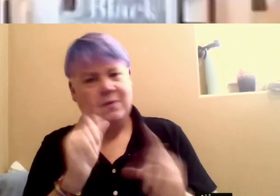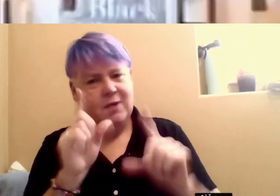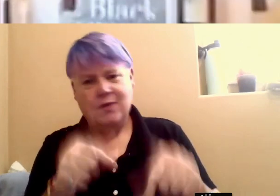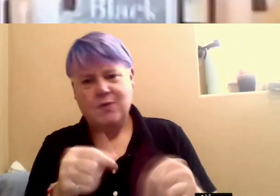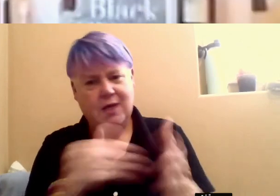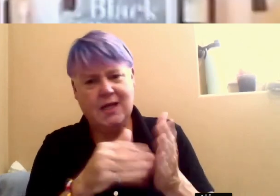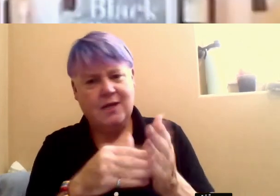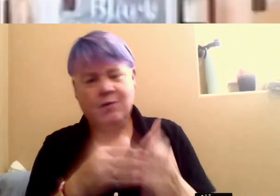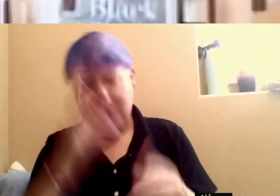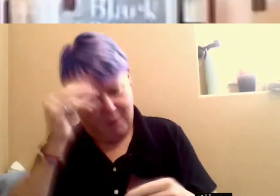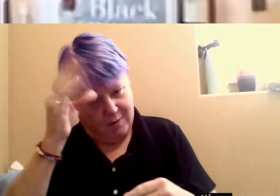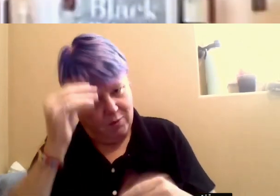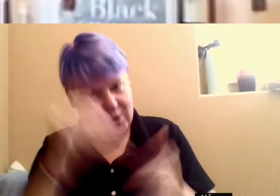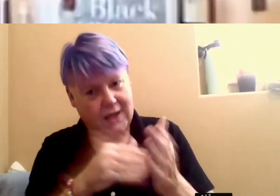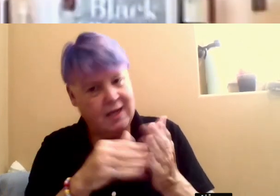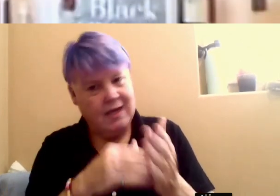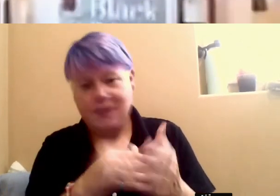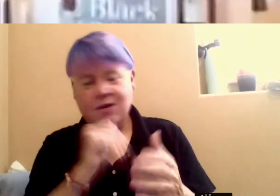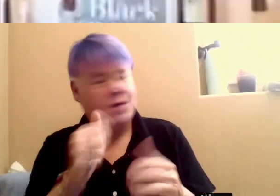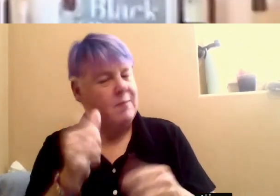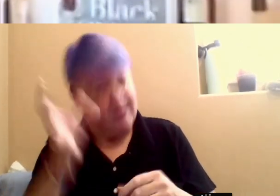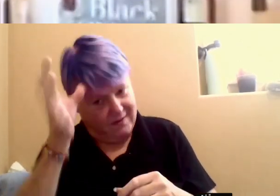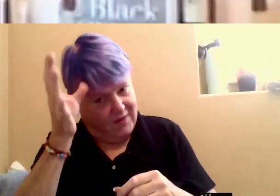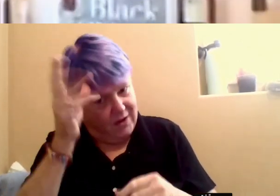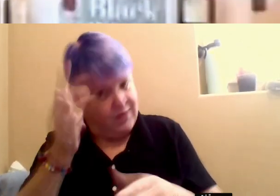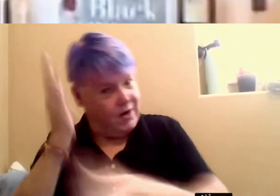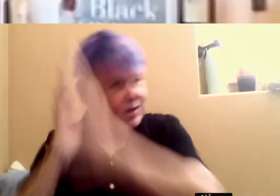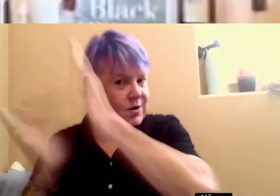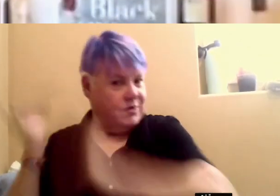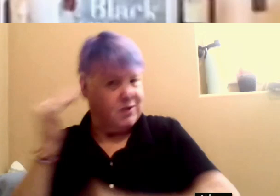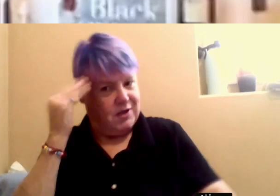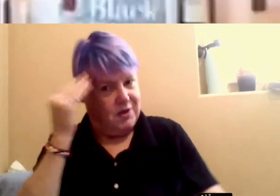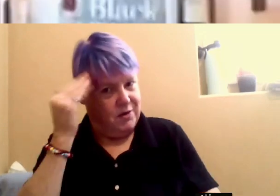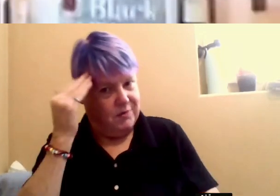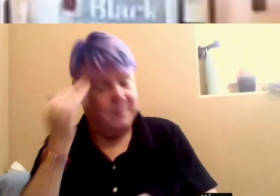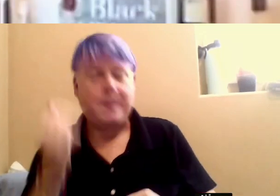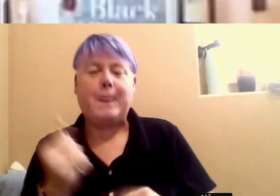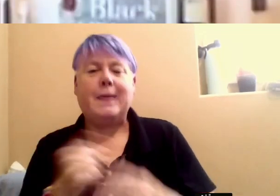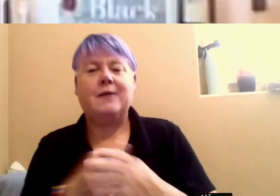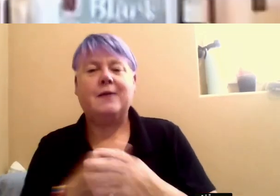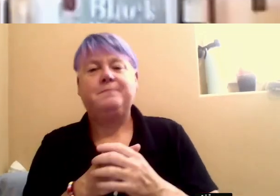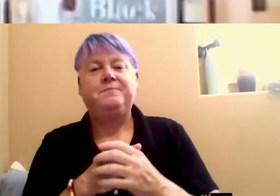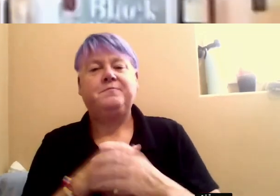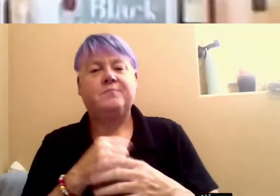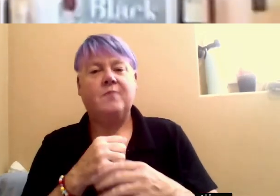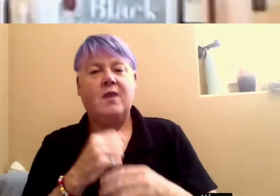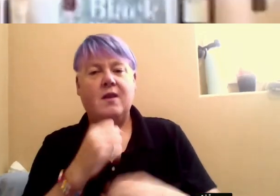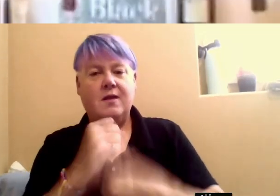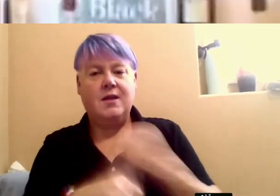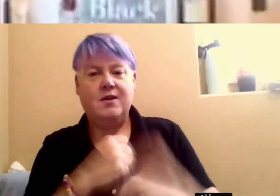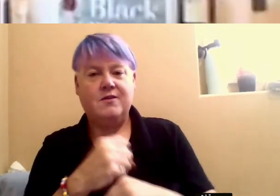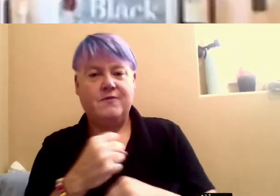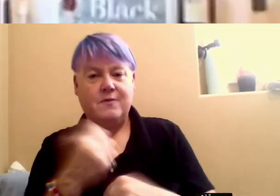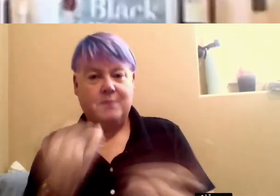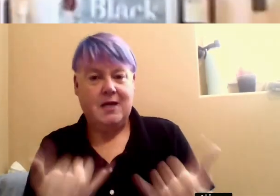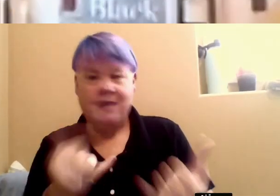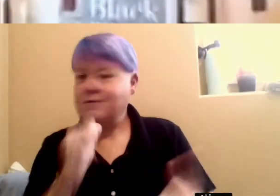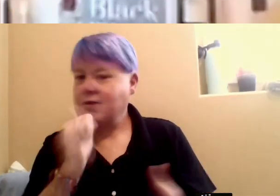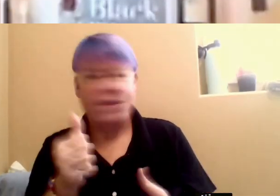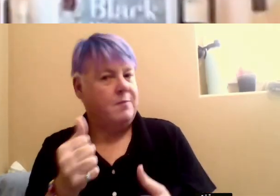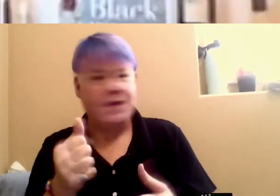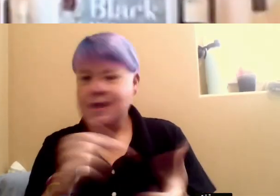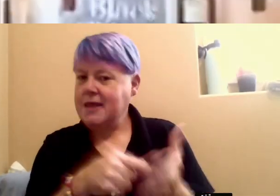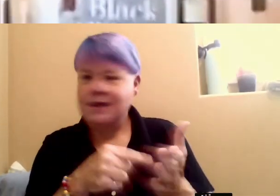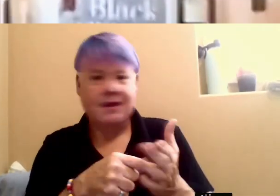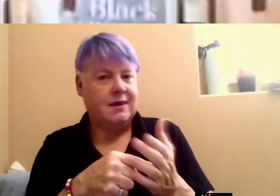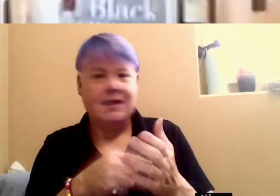not be the father I used to know, the father I was unfamiliar with again. Years from now, he will not be this father either. Years